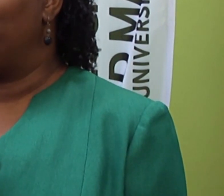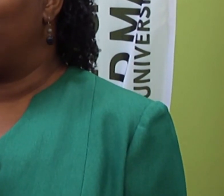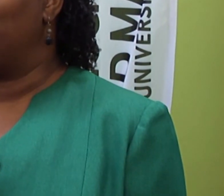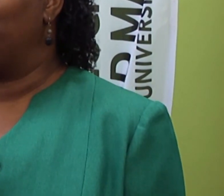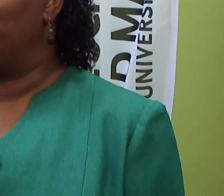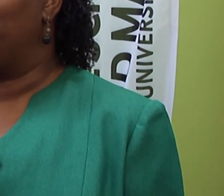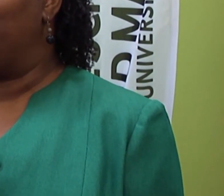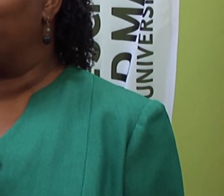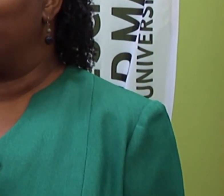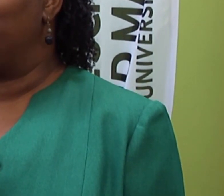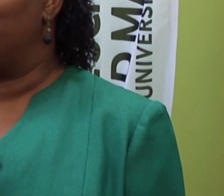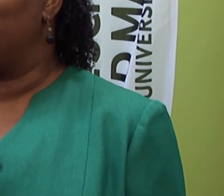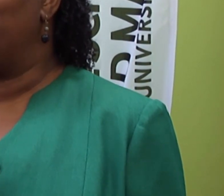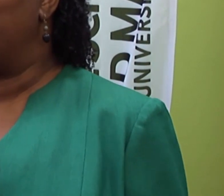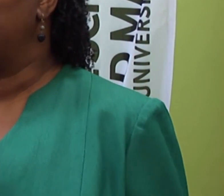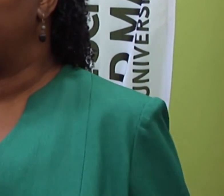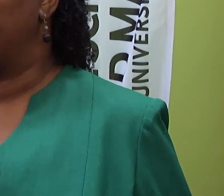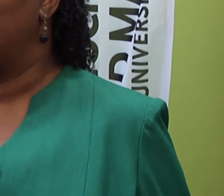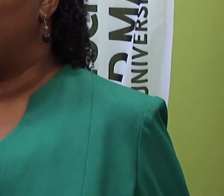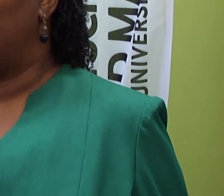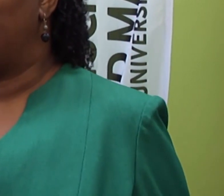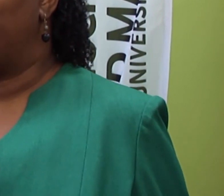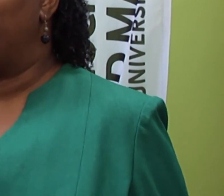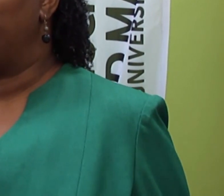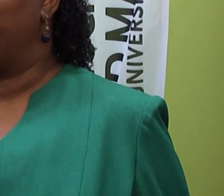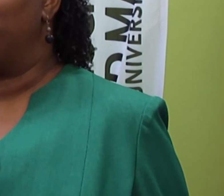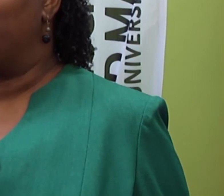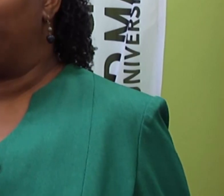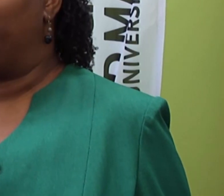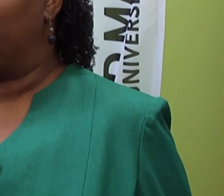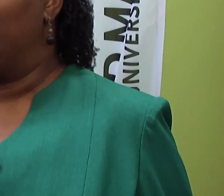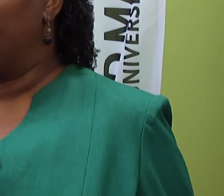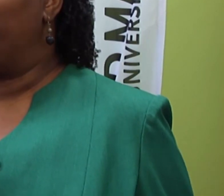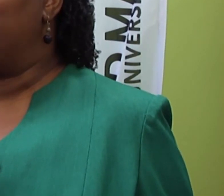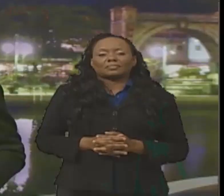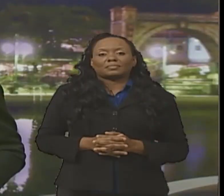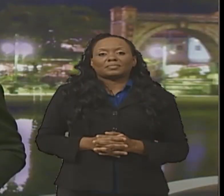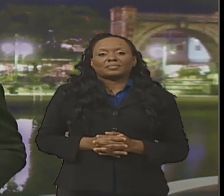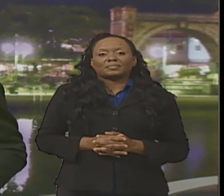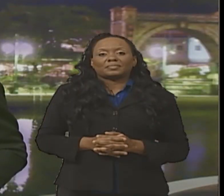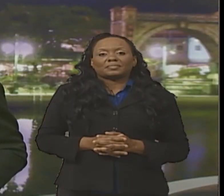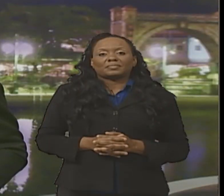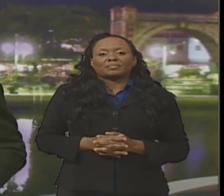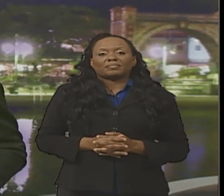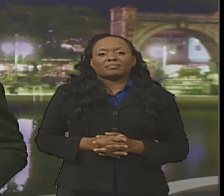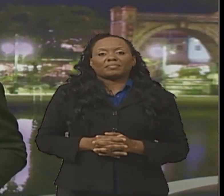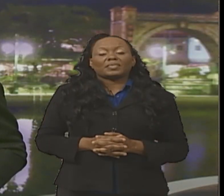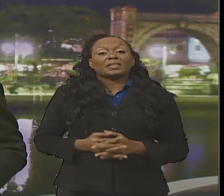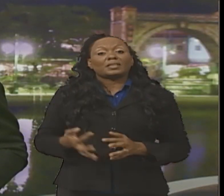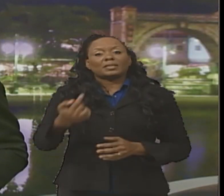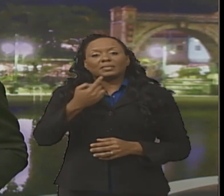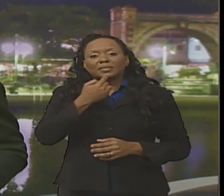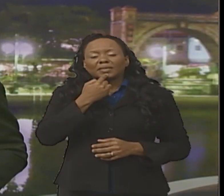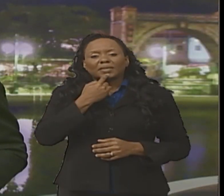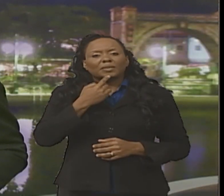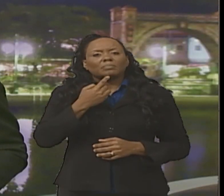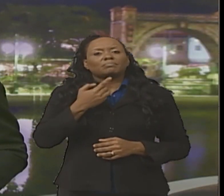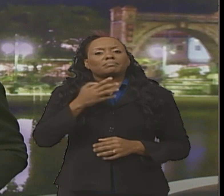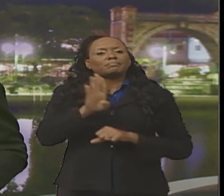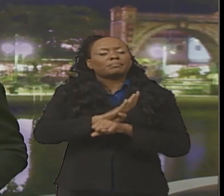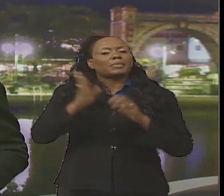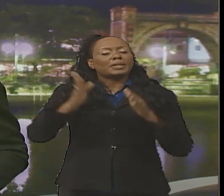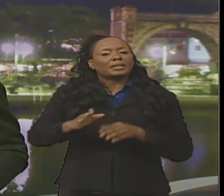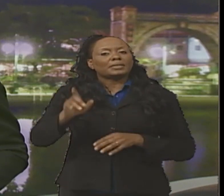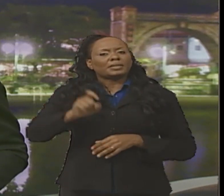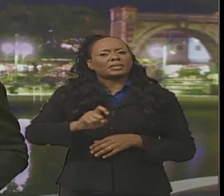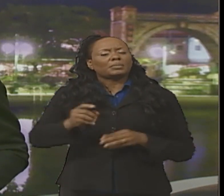into doing entrepreneurial activities. So that's where a lot of that shift is happening. Ms. Warden, however, says what Barbadians lack